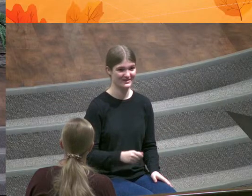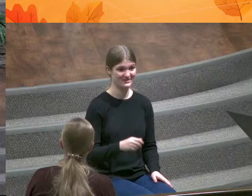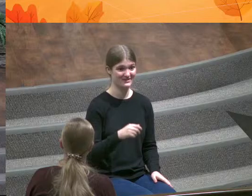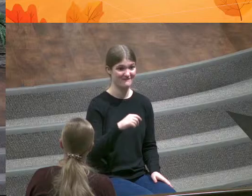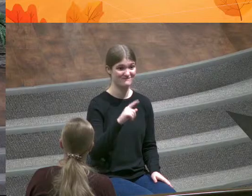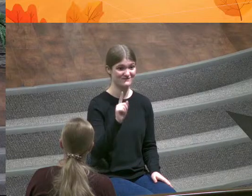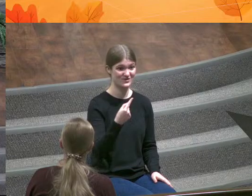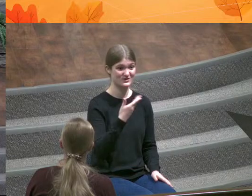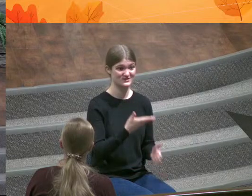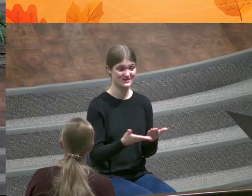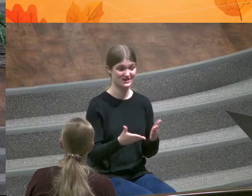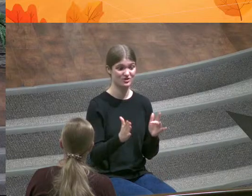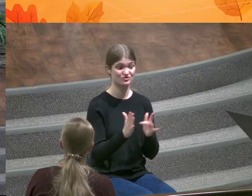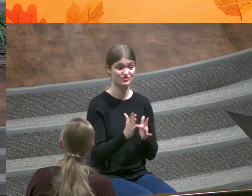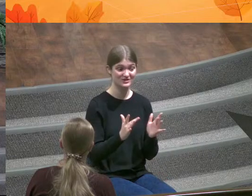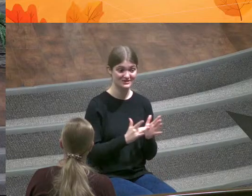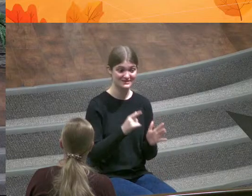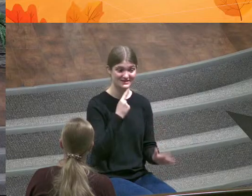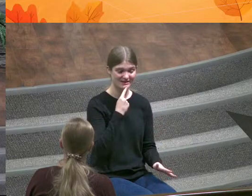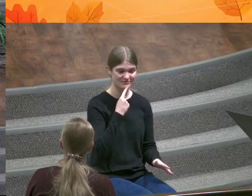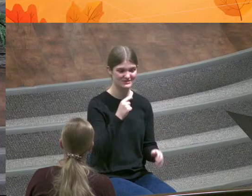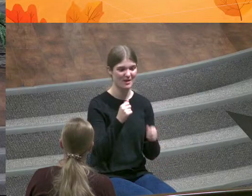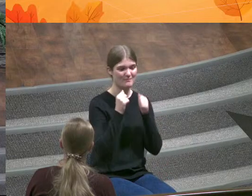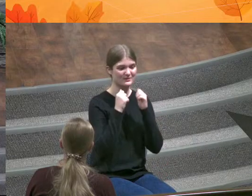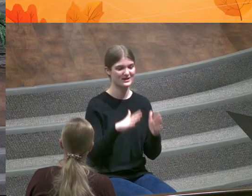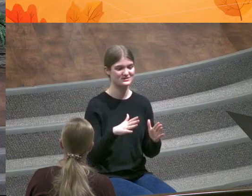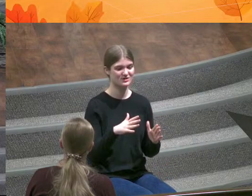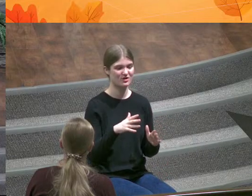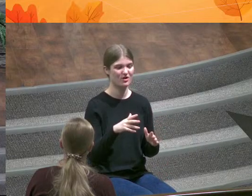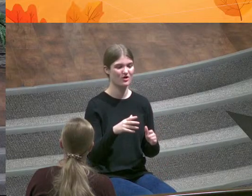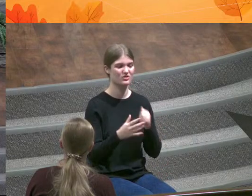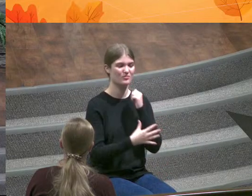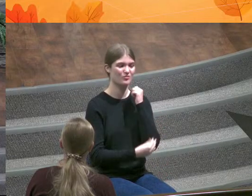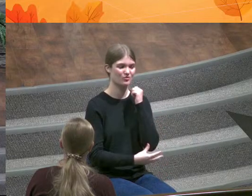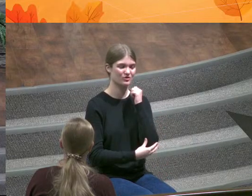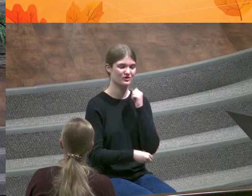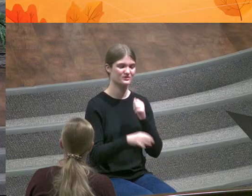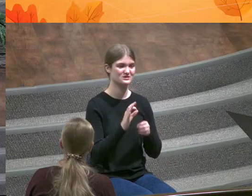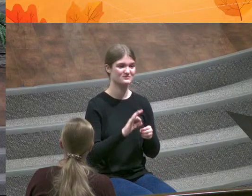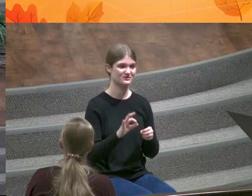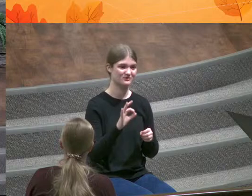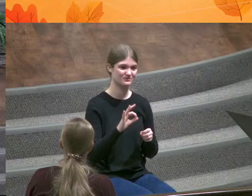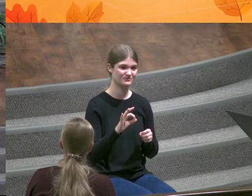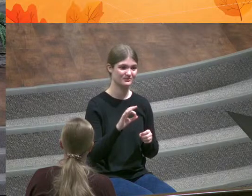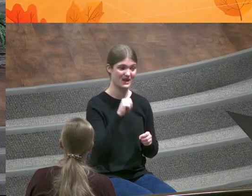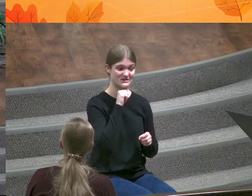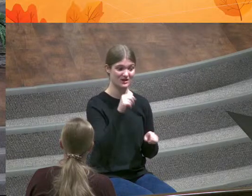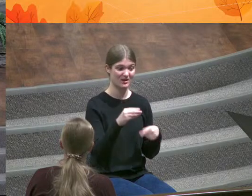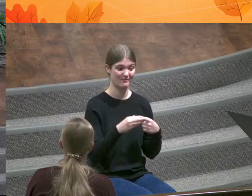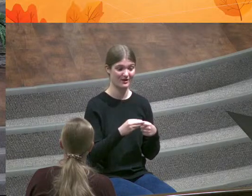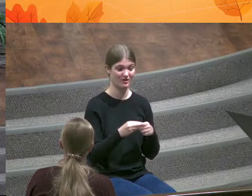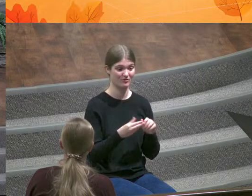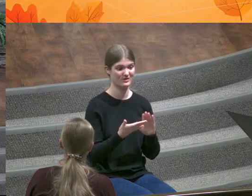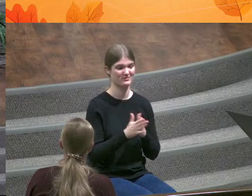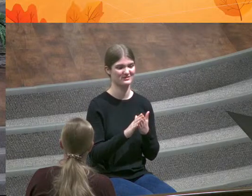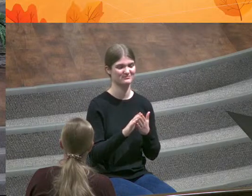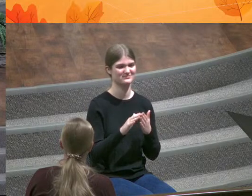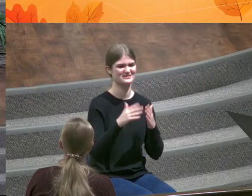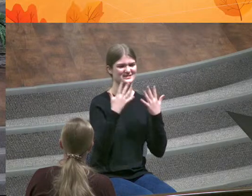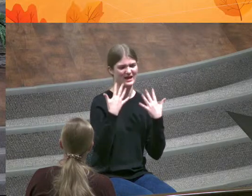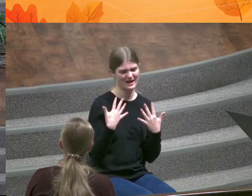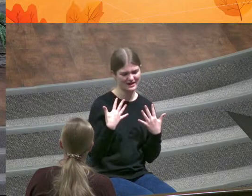The very first thing He said was, blessed are the poor in spirit, for theirs is the kingdom of heaven. That has nothing to do with being sad.